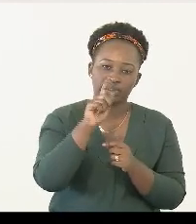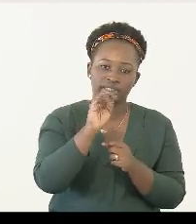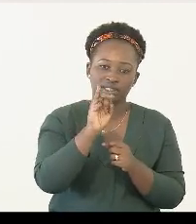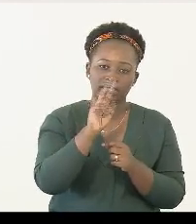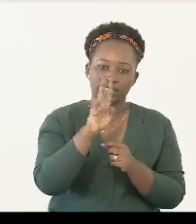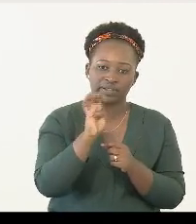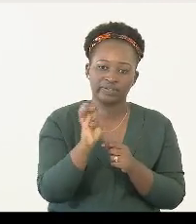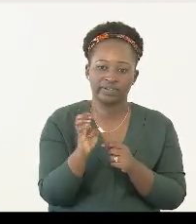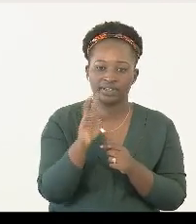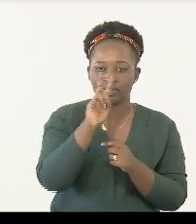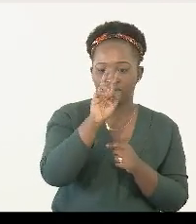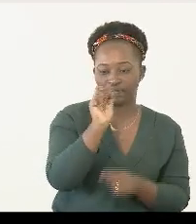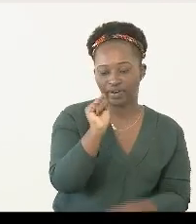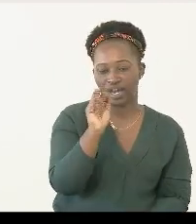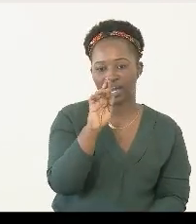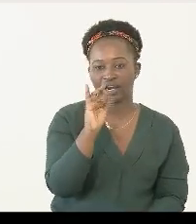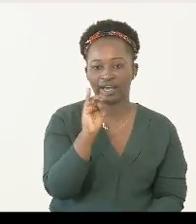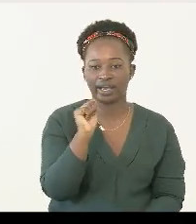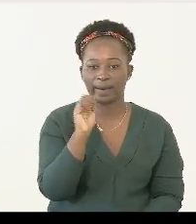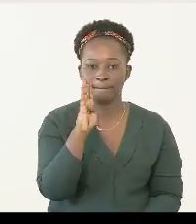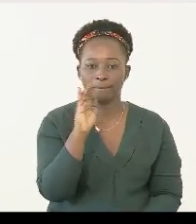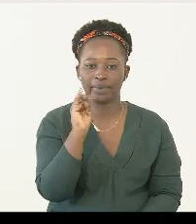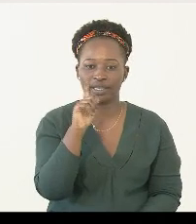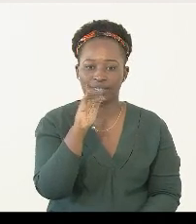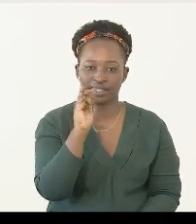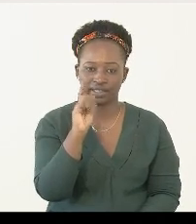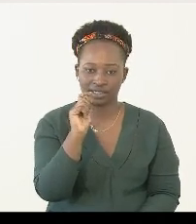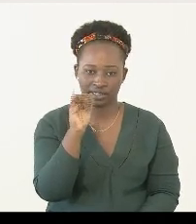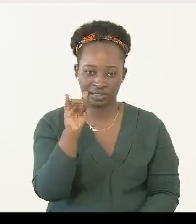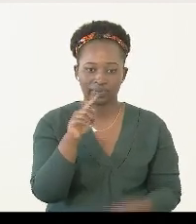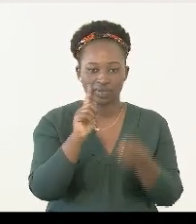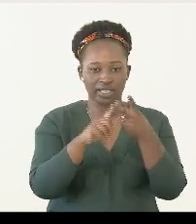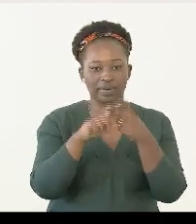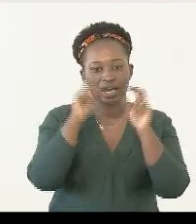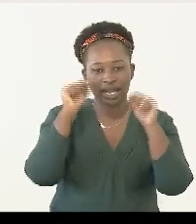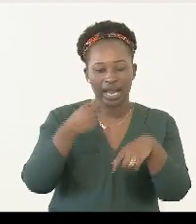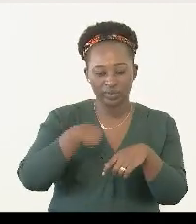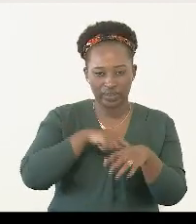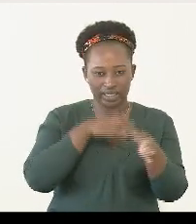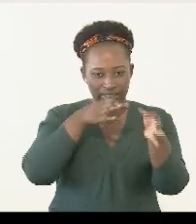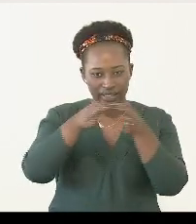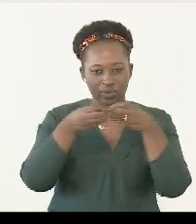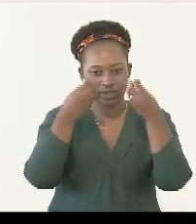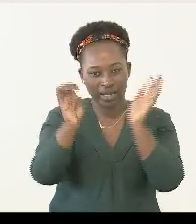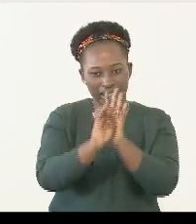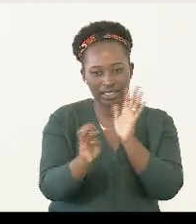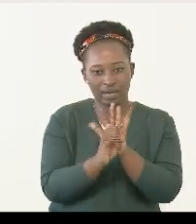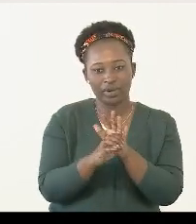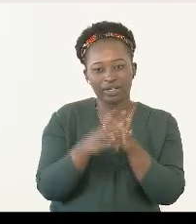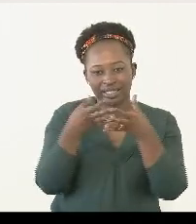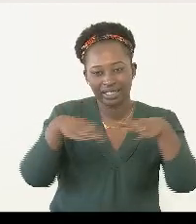give you a hint, remember that. 2, can we discuss, giving relevant examples, the necessary